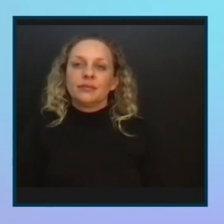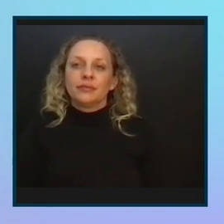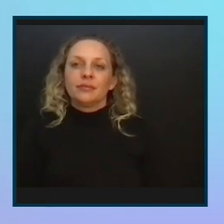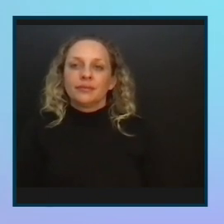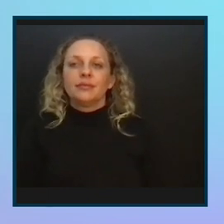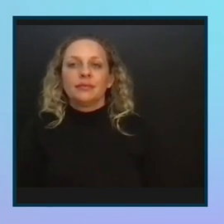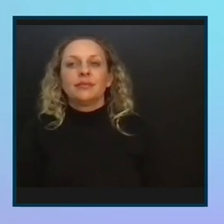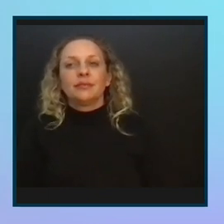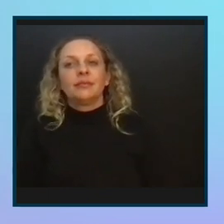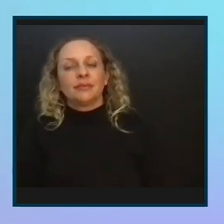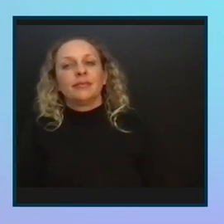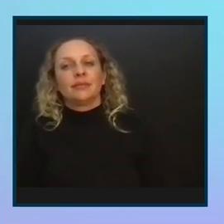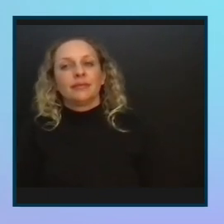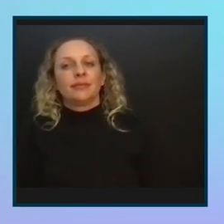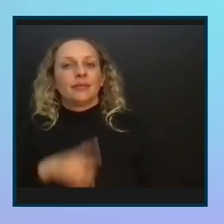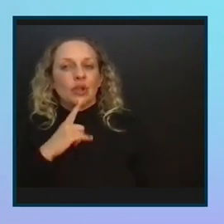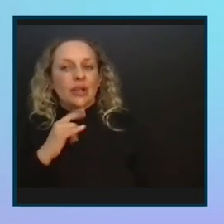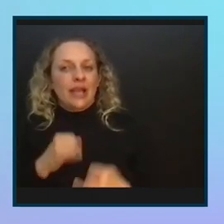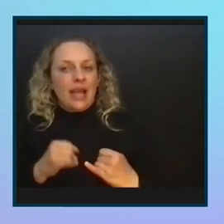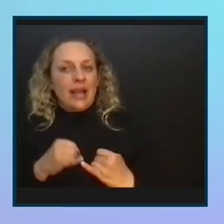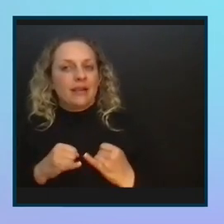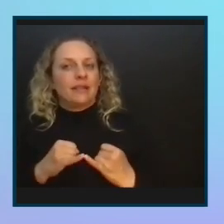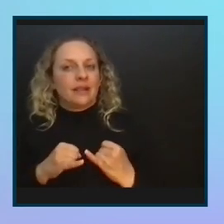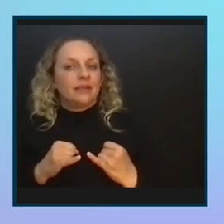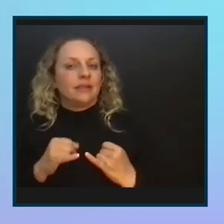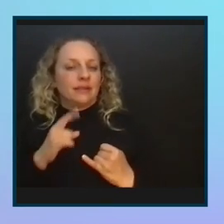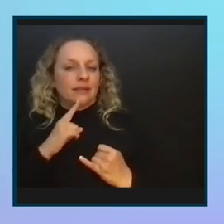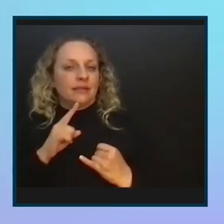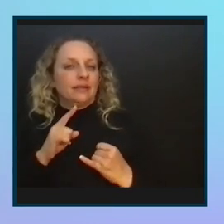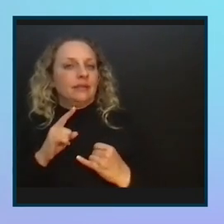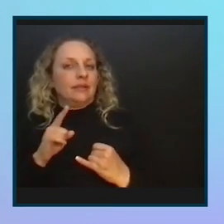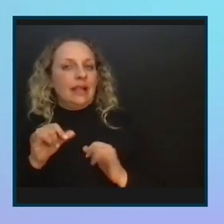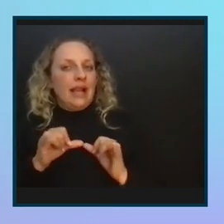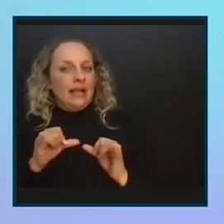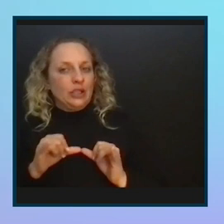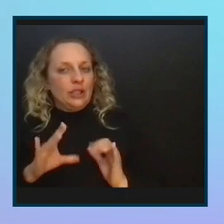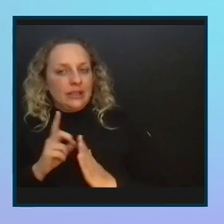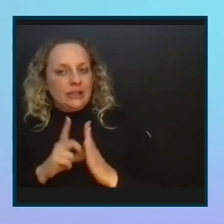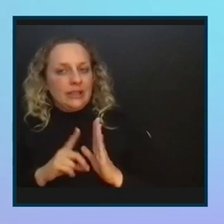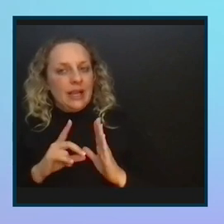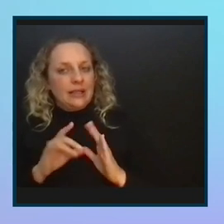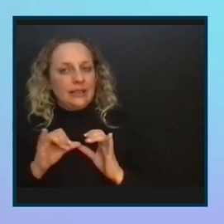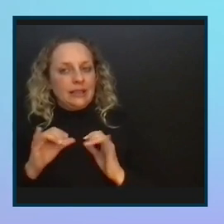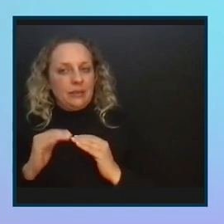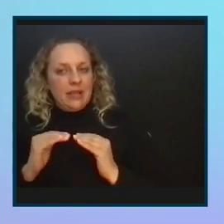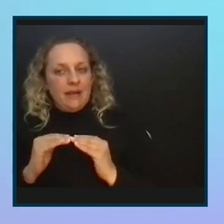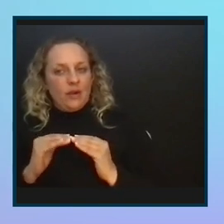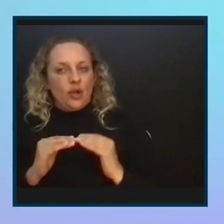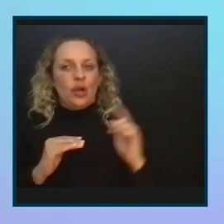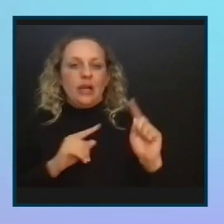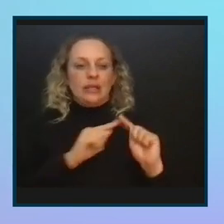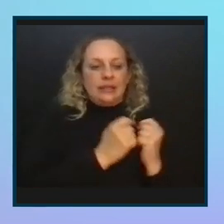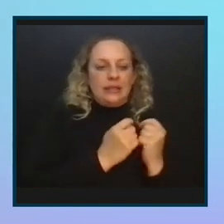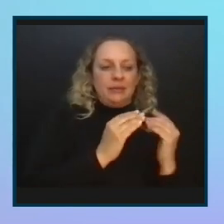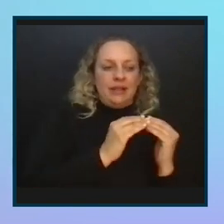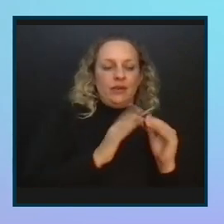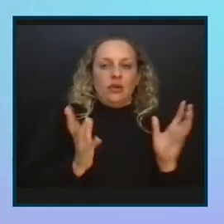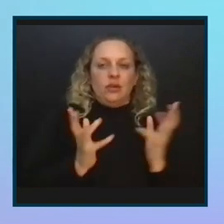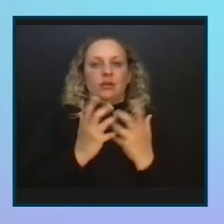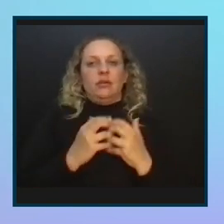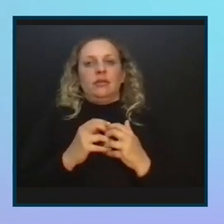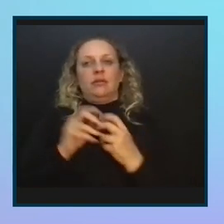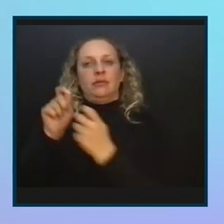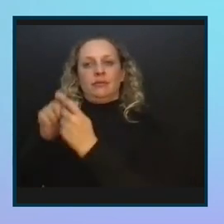Yes, so by the end of it, it's gone through two accessibility engineer checks, one at the design system level, and then one at the team level who are using our